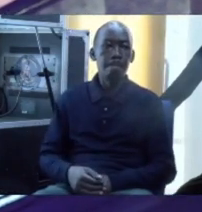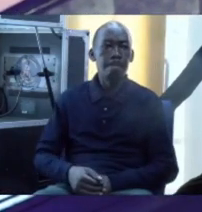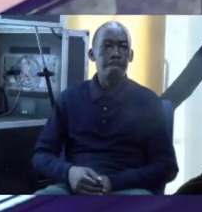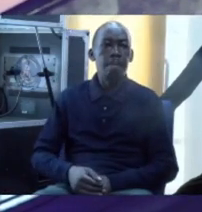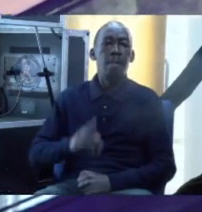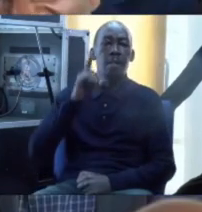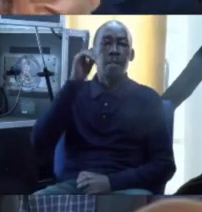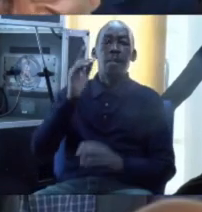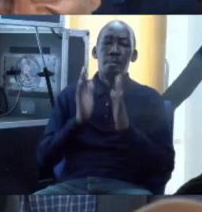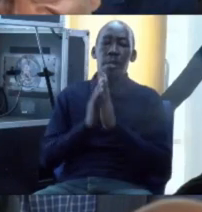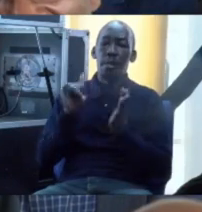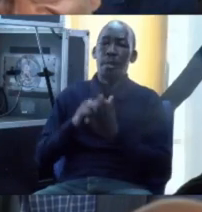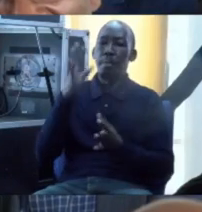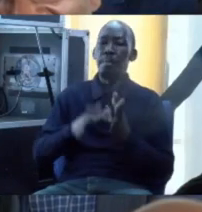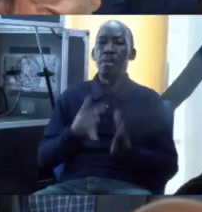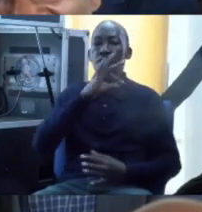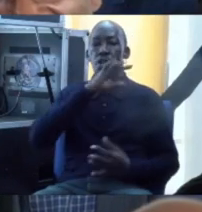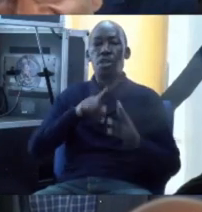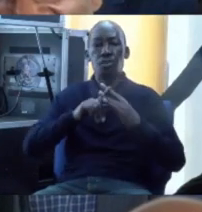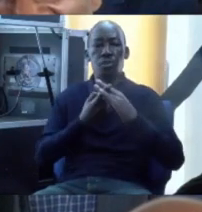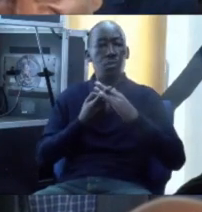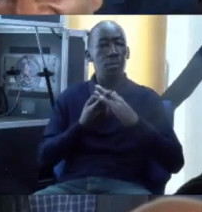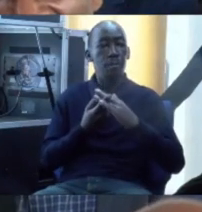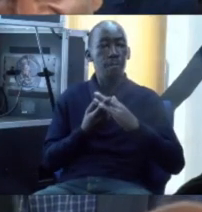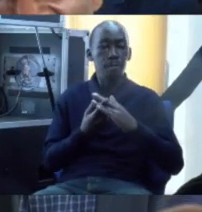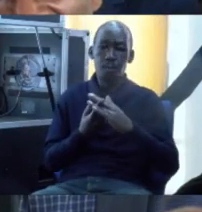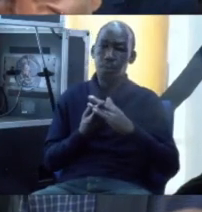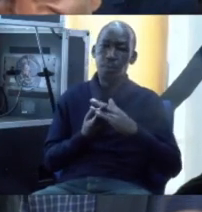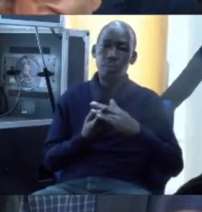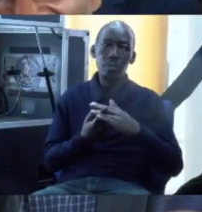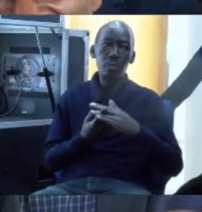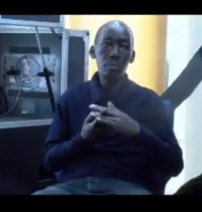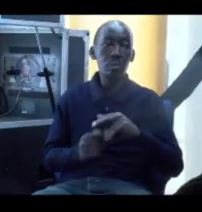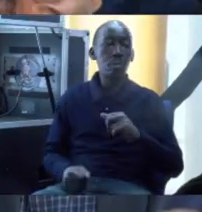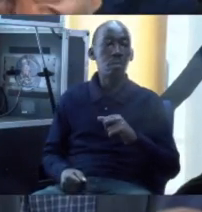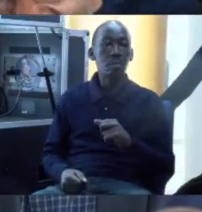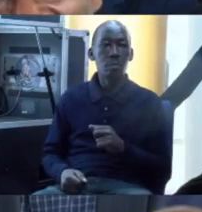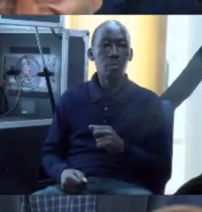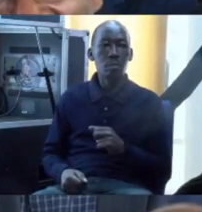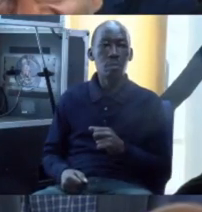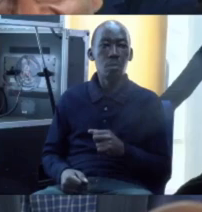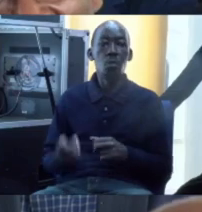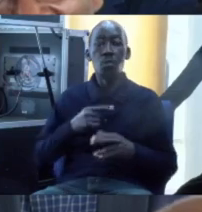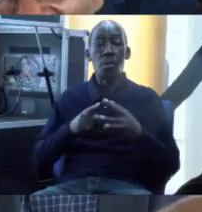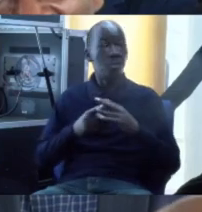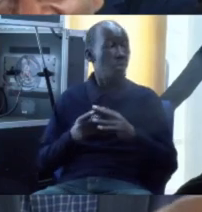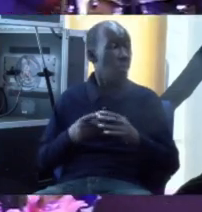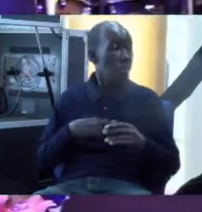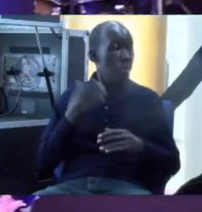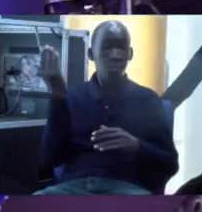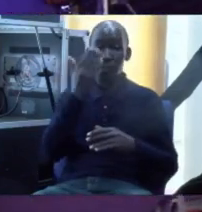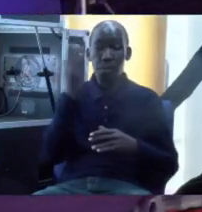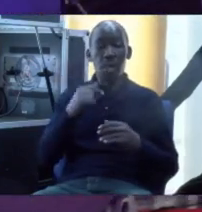is praying that may the source. Anasema kwamba ebu chemichemi ama chanzo. Chatubiri pande hii, pande hii waniamini. Can